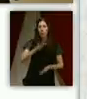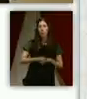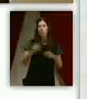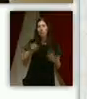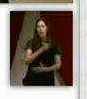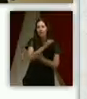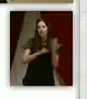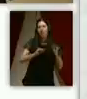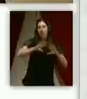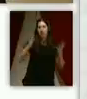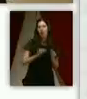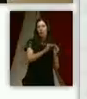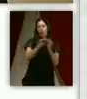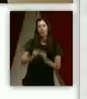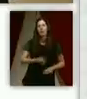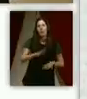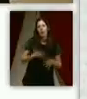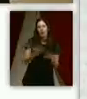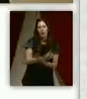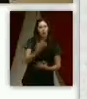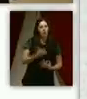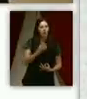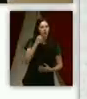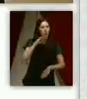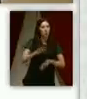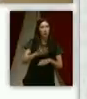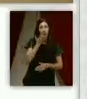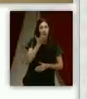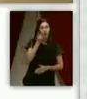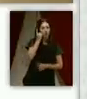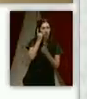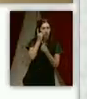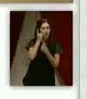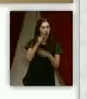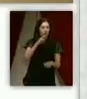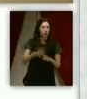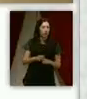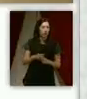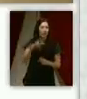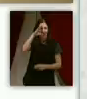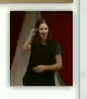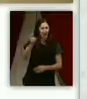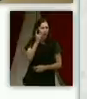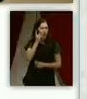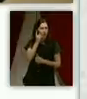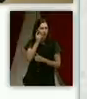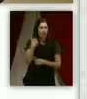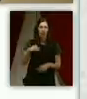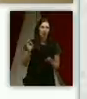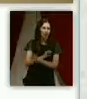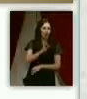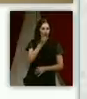shall comply with universal principle design and design for all. If they call